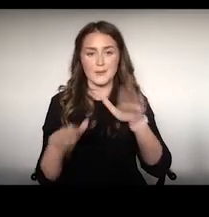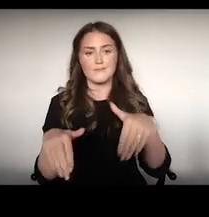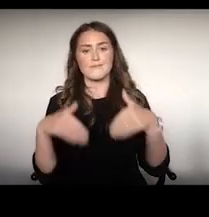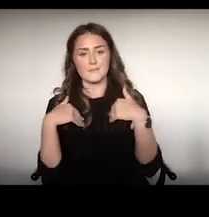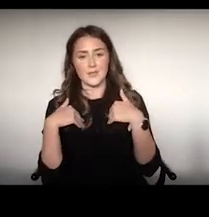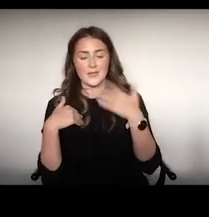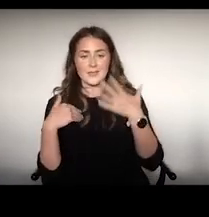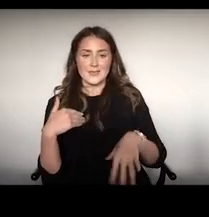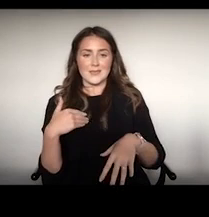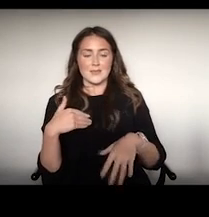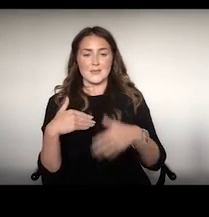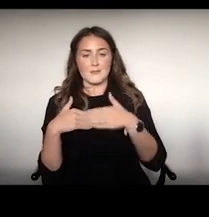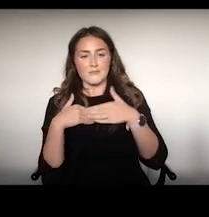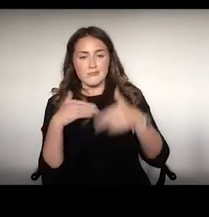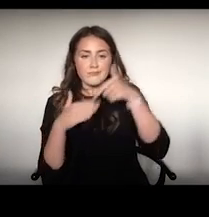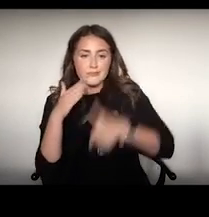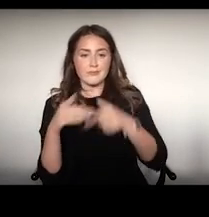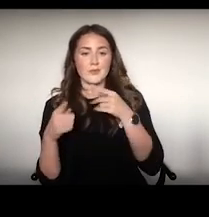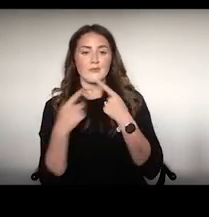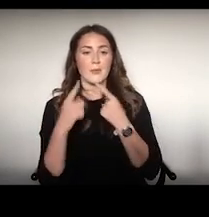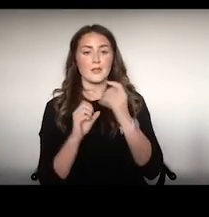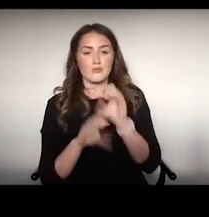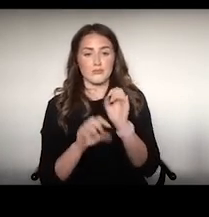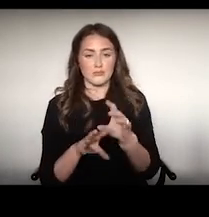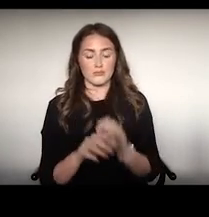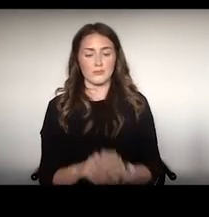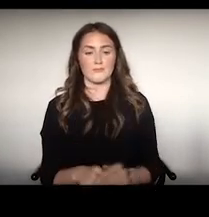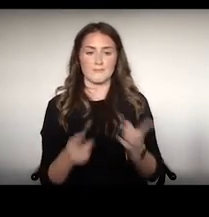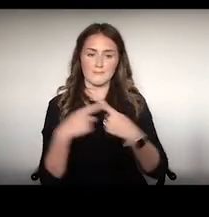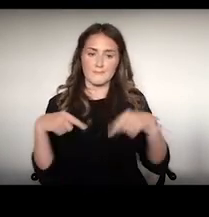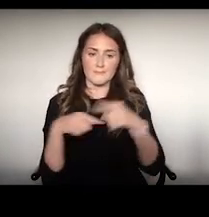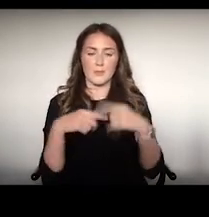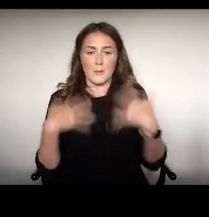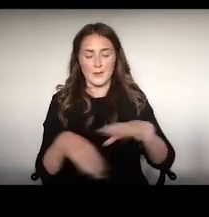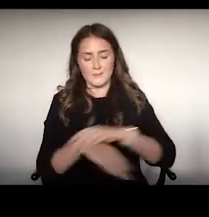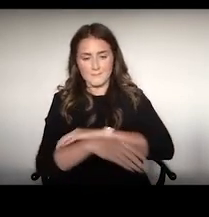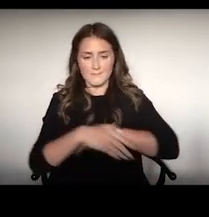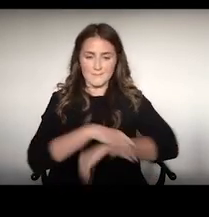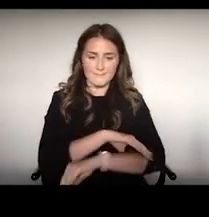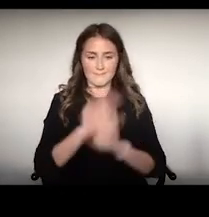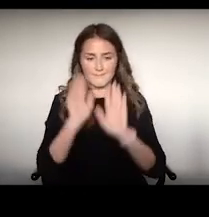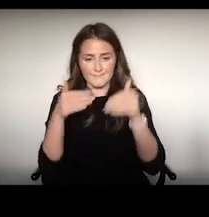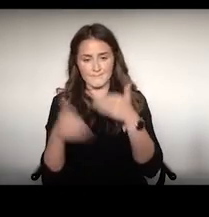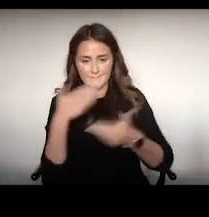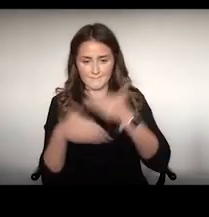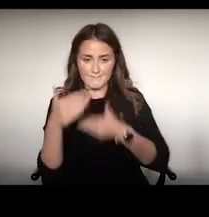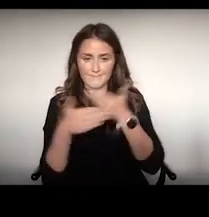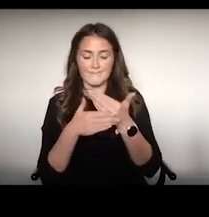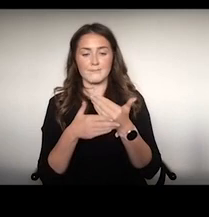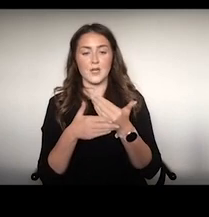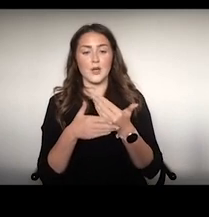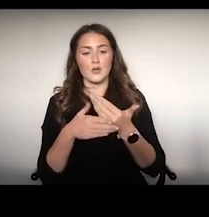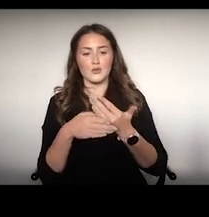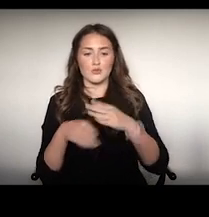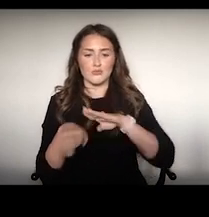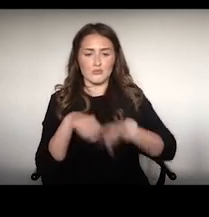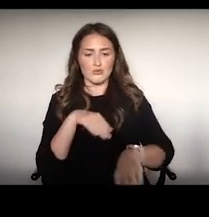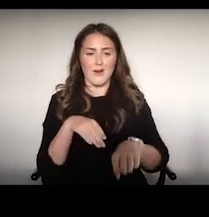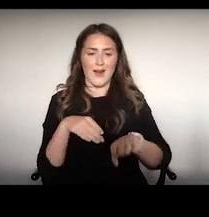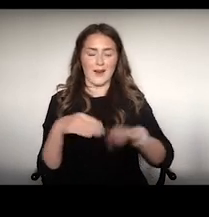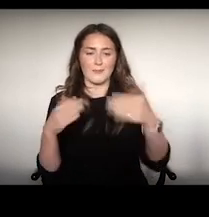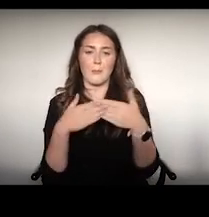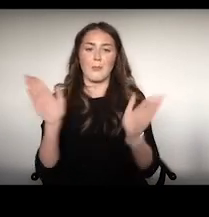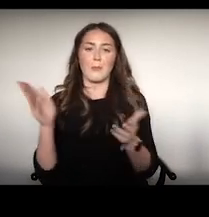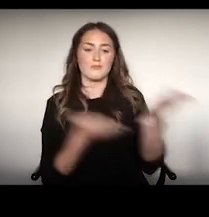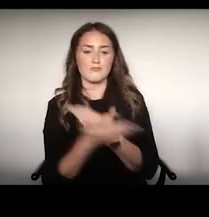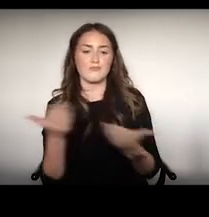following feedback and discussions with the planning inspectorate, we withdrew it to provide more information. We've been working to address the inspectorate's